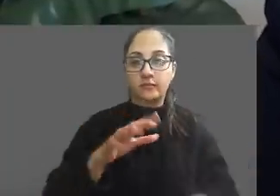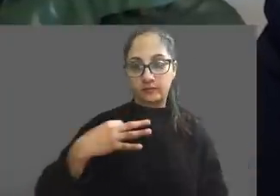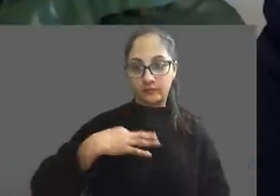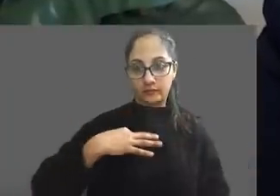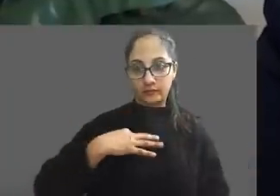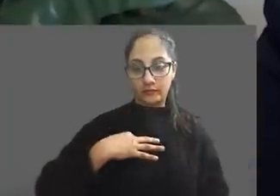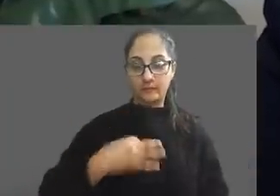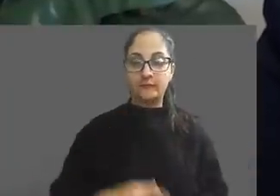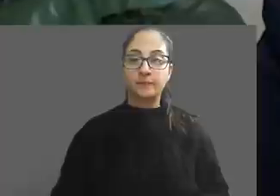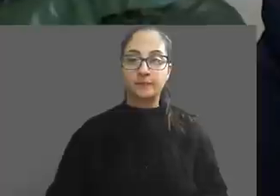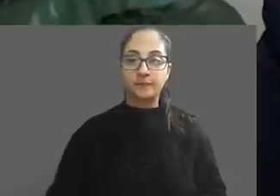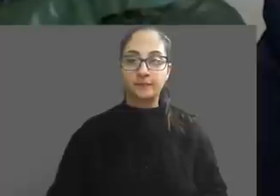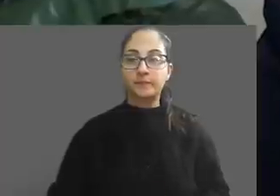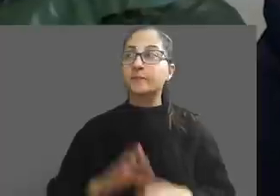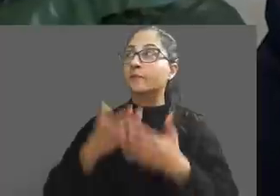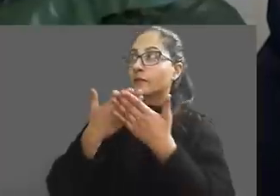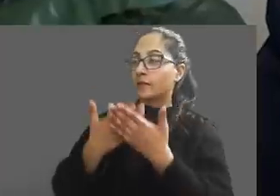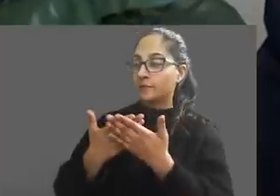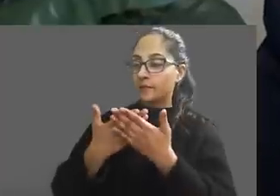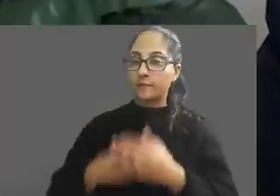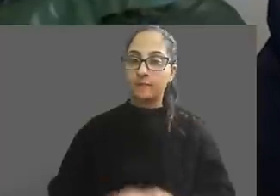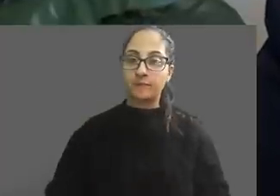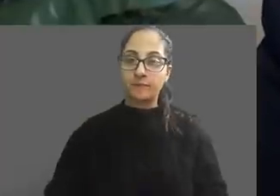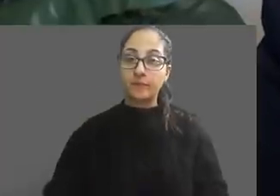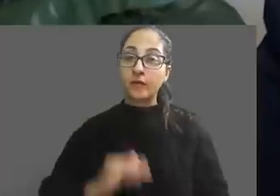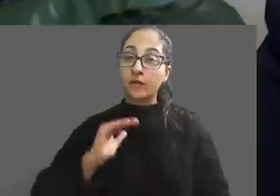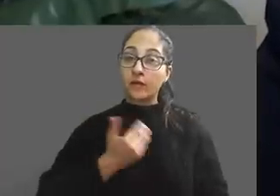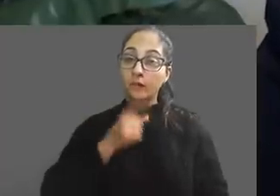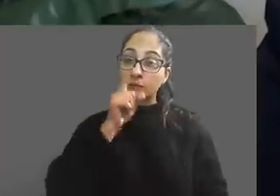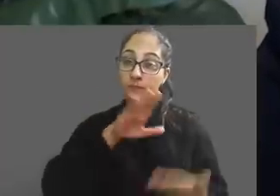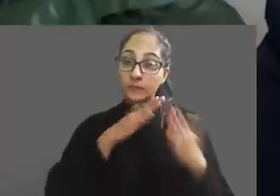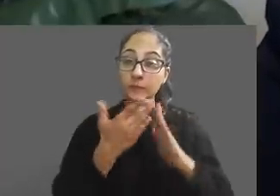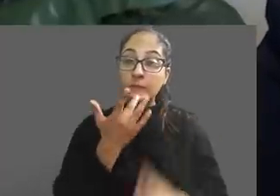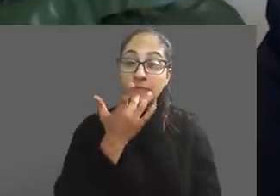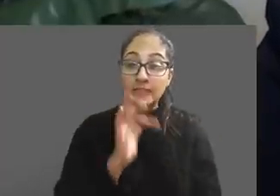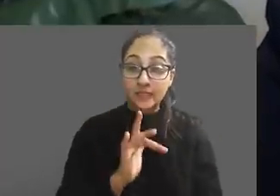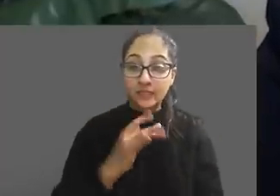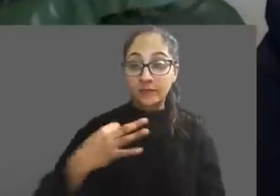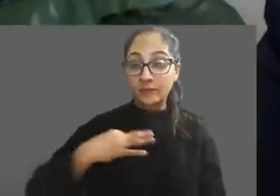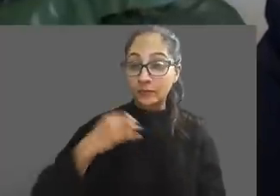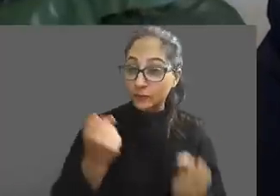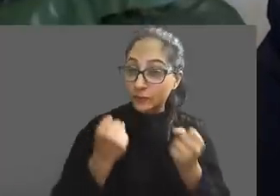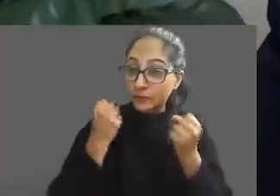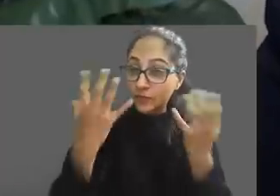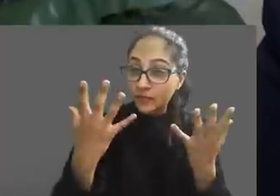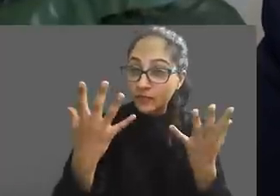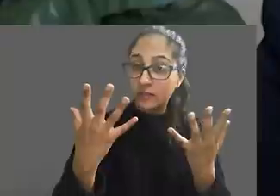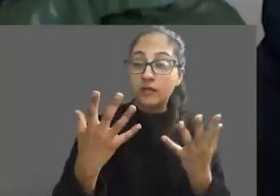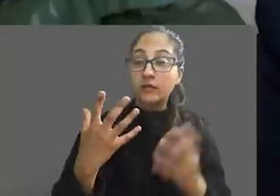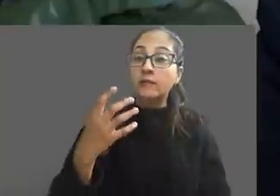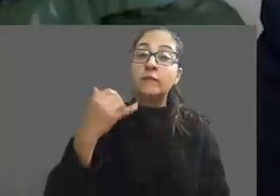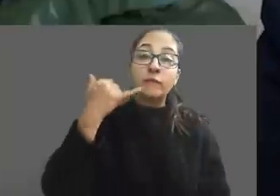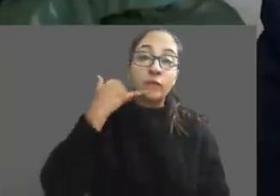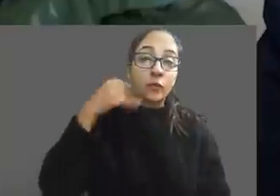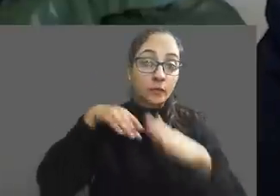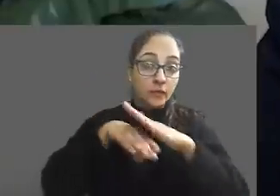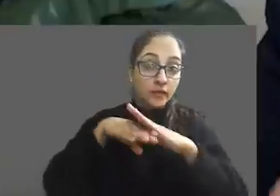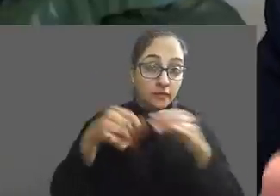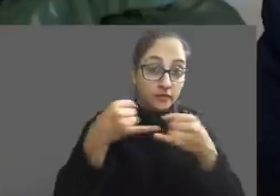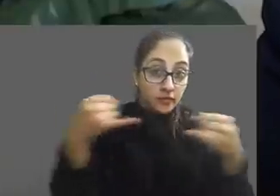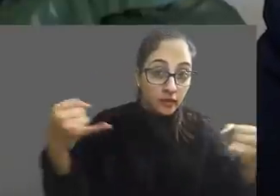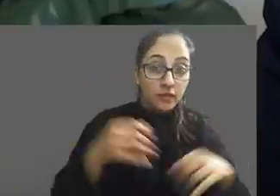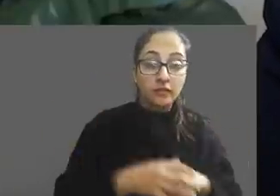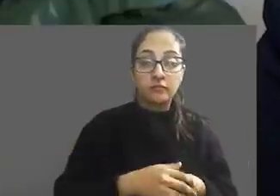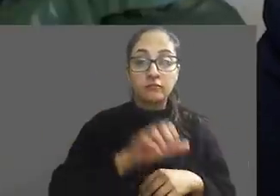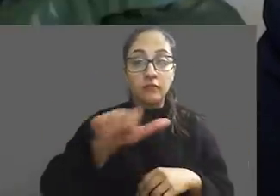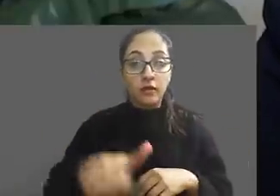the safety of the Jamaat Khanas, Mukikamiyas regularly checking in on the vulnerable, medical doctors and other professionals